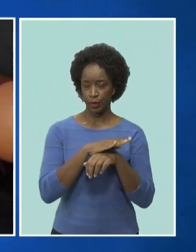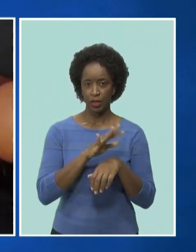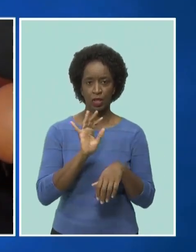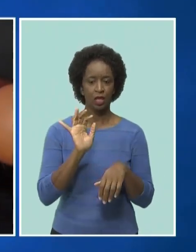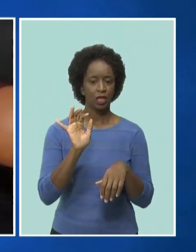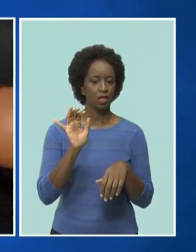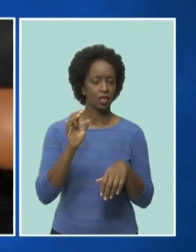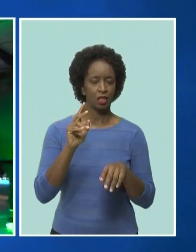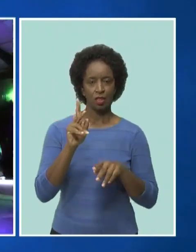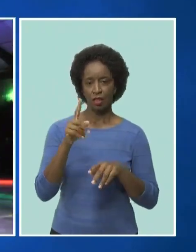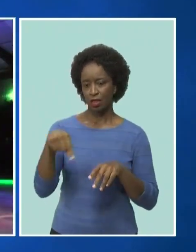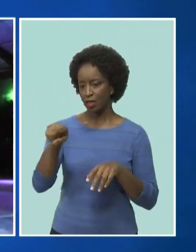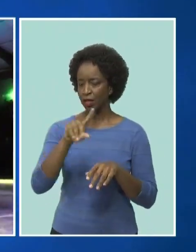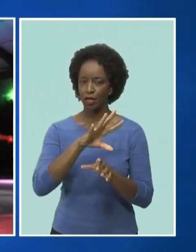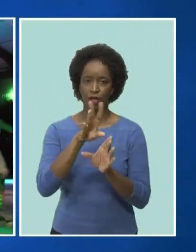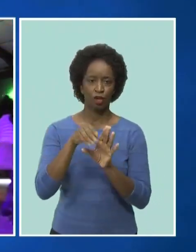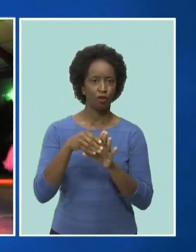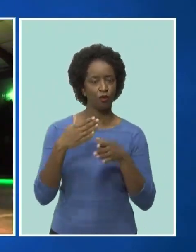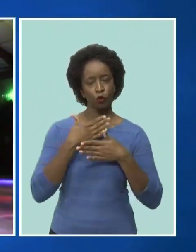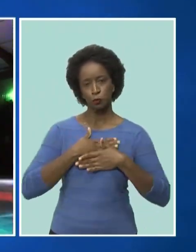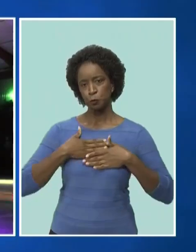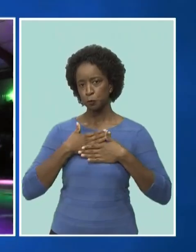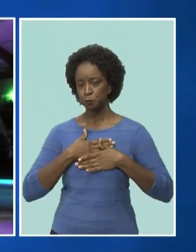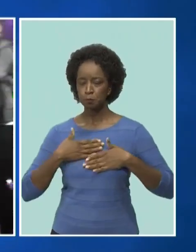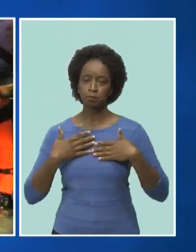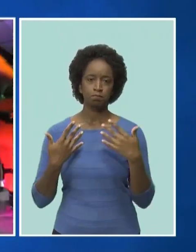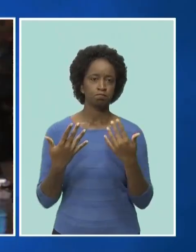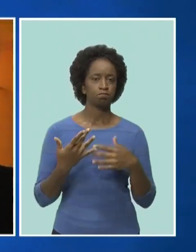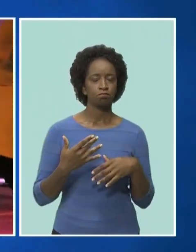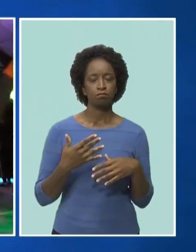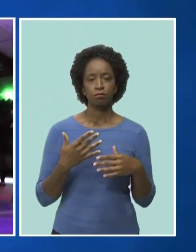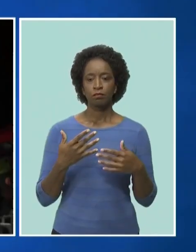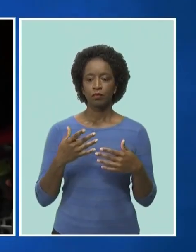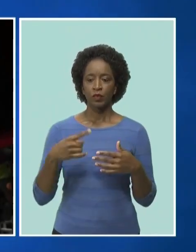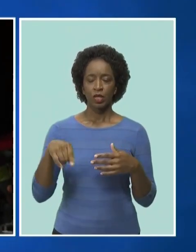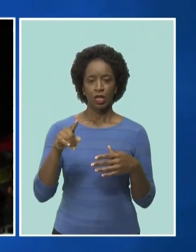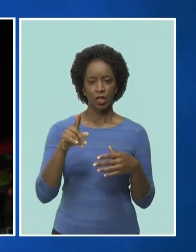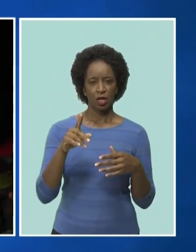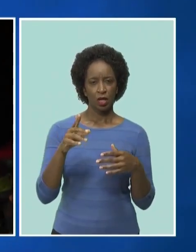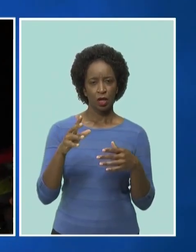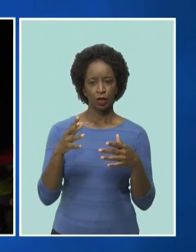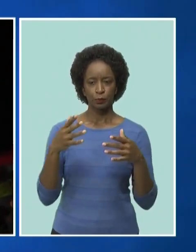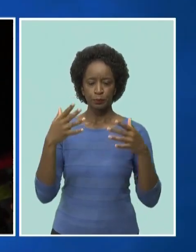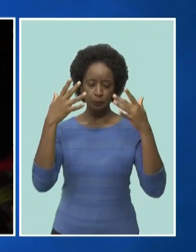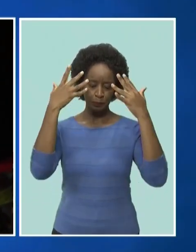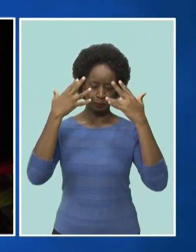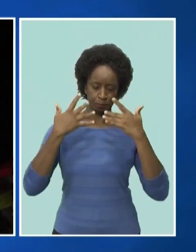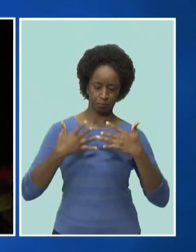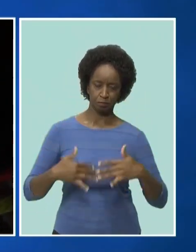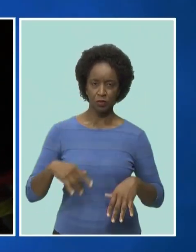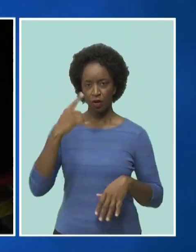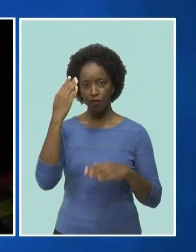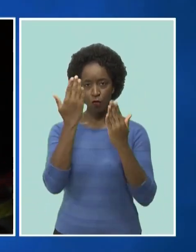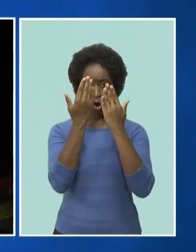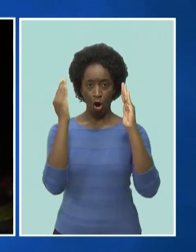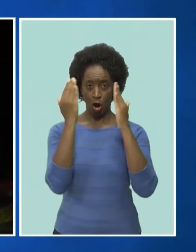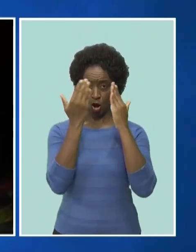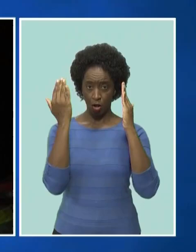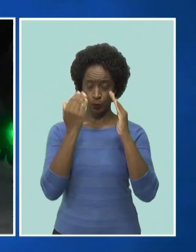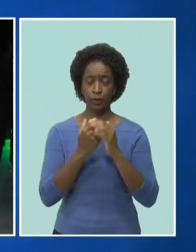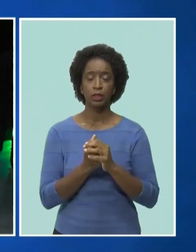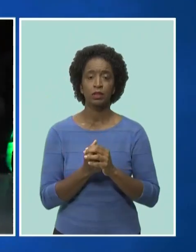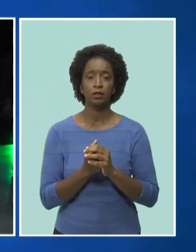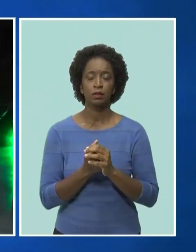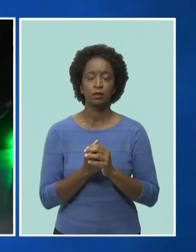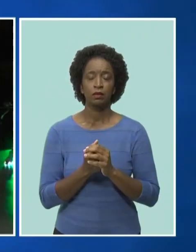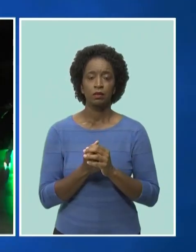to enjoy. Under glaring lights, patrons were exposed to some of the costume characters of the Halloween season. Mr. Lane stressed